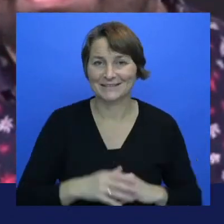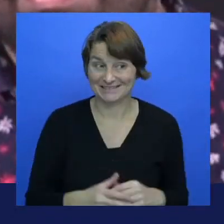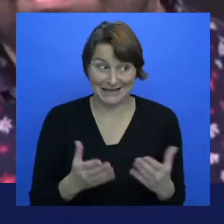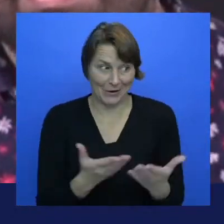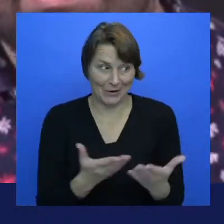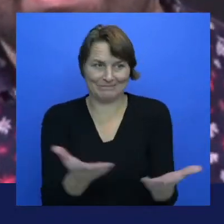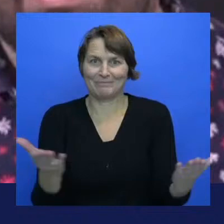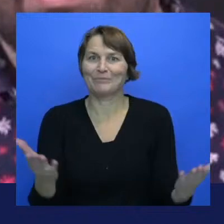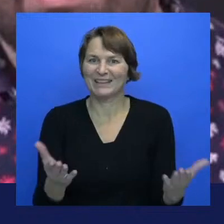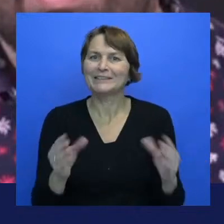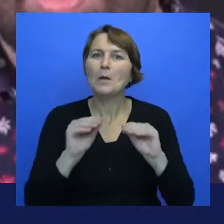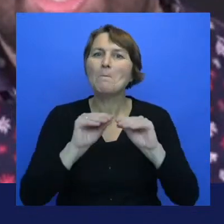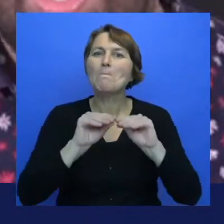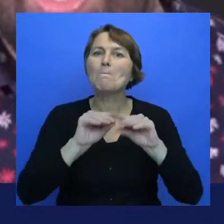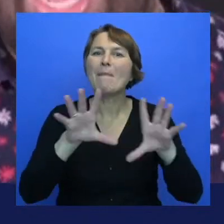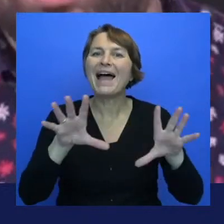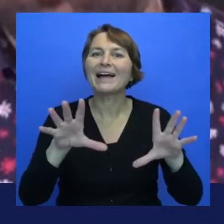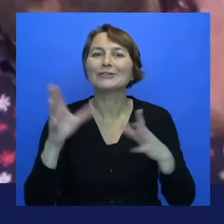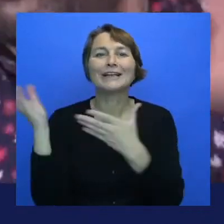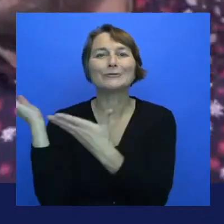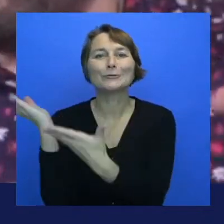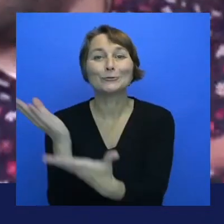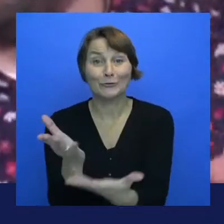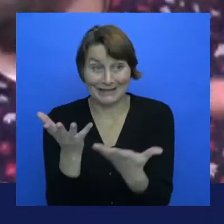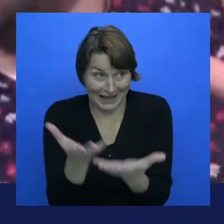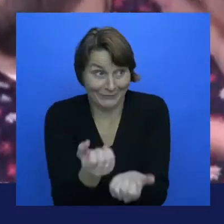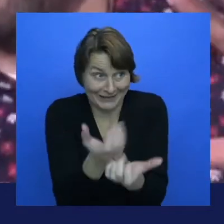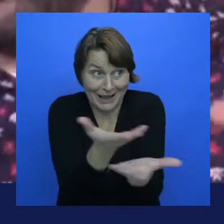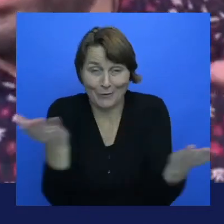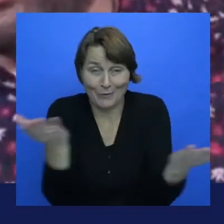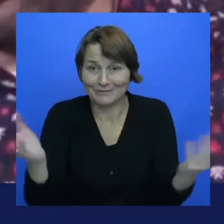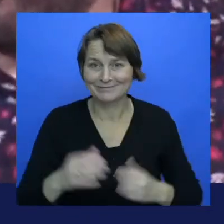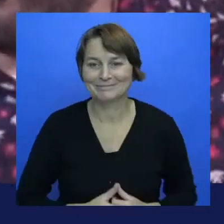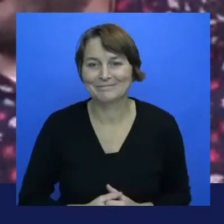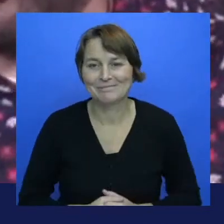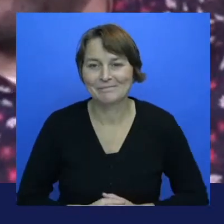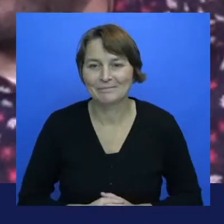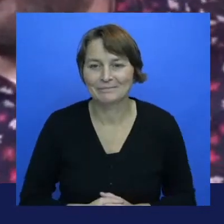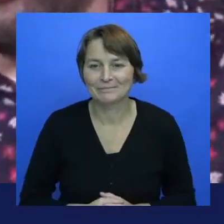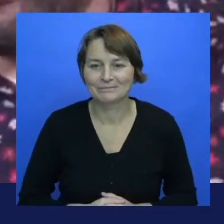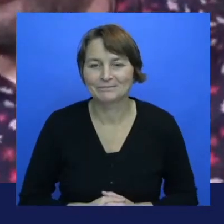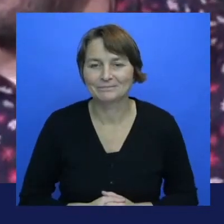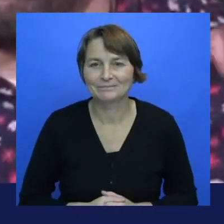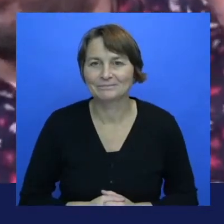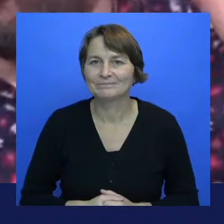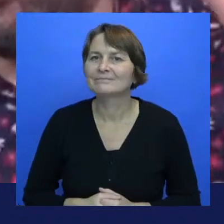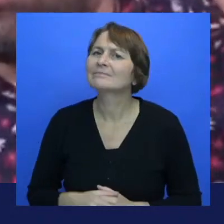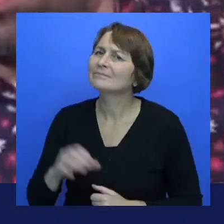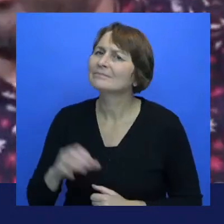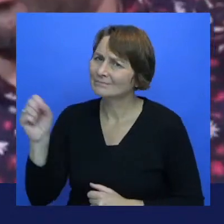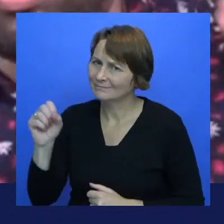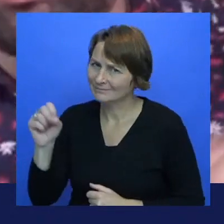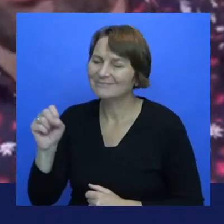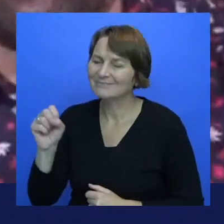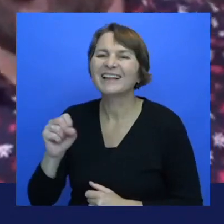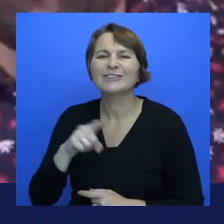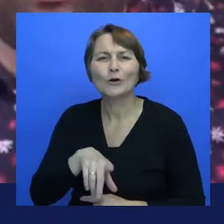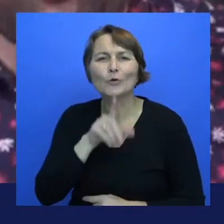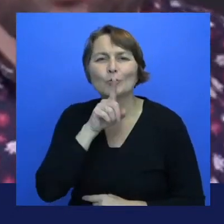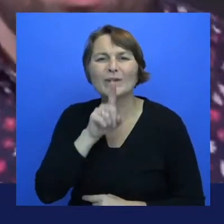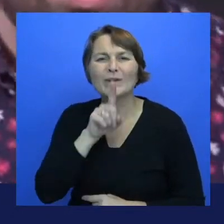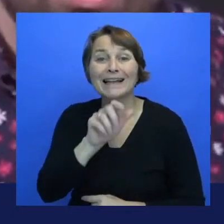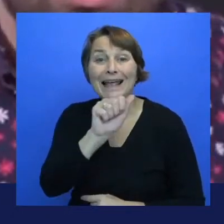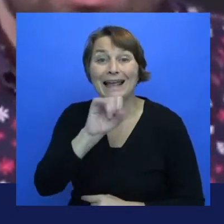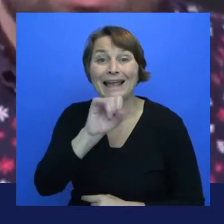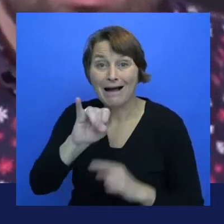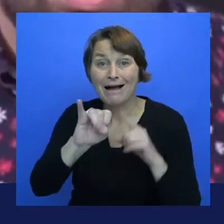as a service. It almost sounds like, and that's what worries me to me. Because anthropomorphization of AI is probably the worst thing we can do for